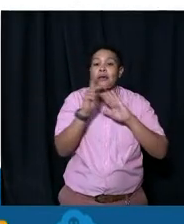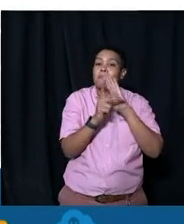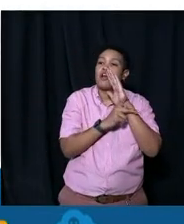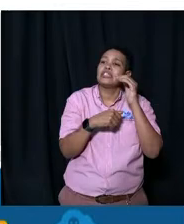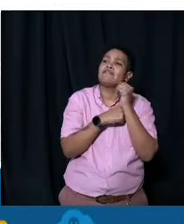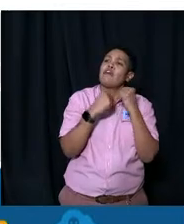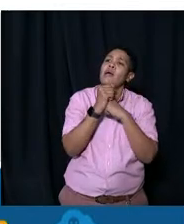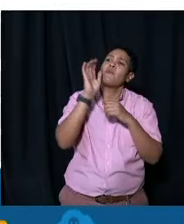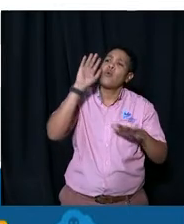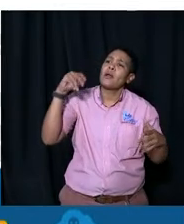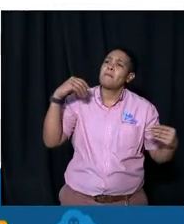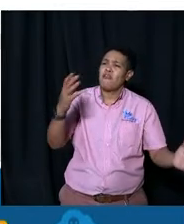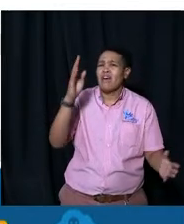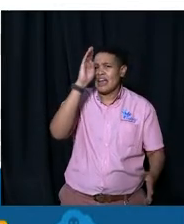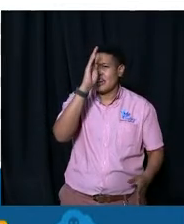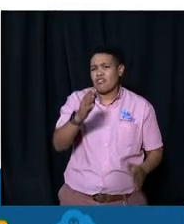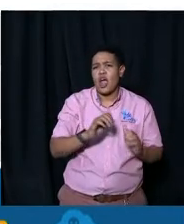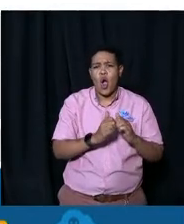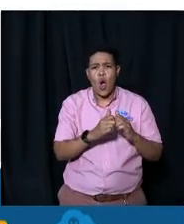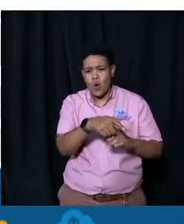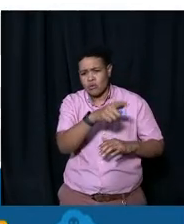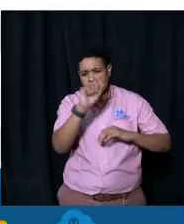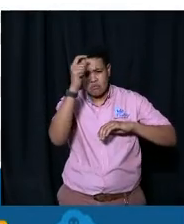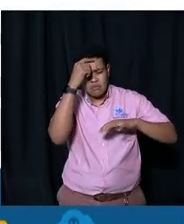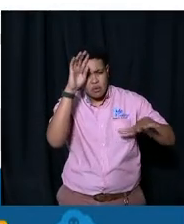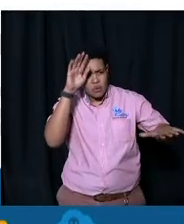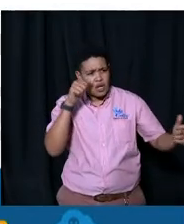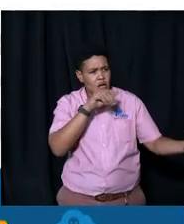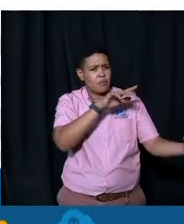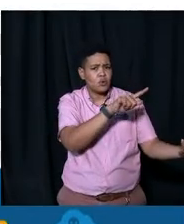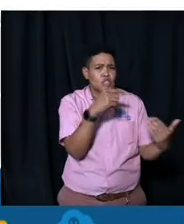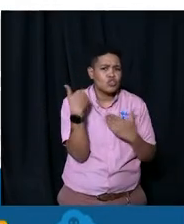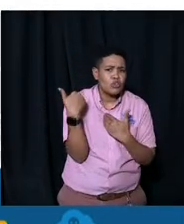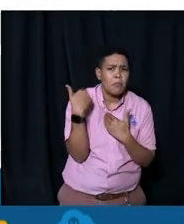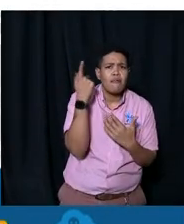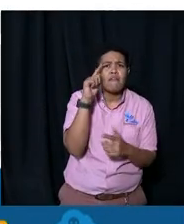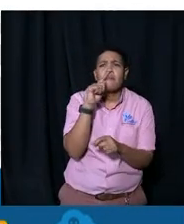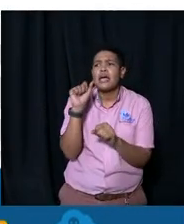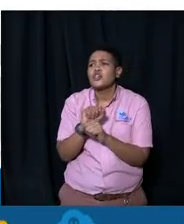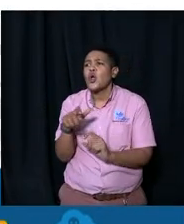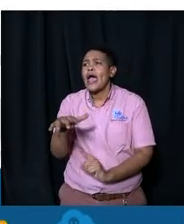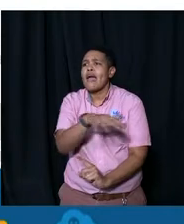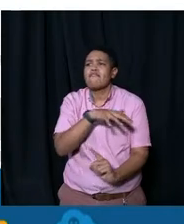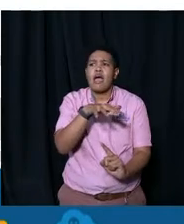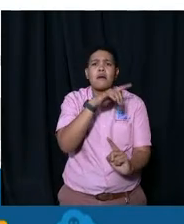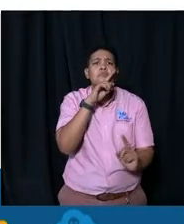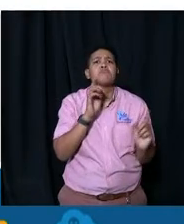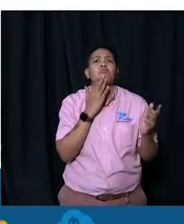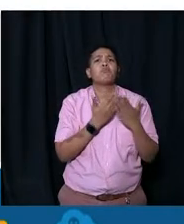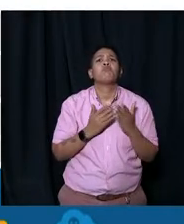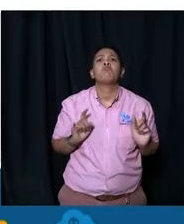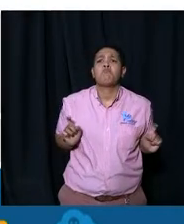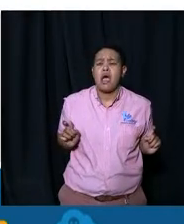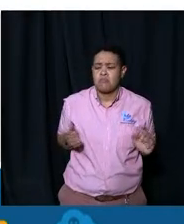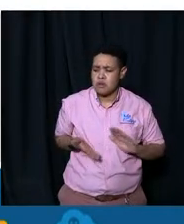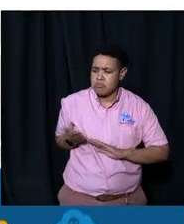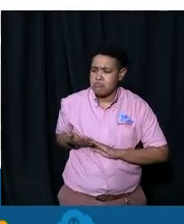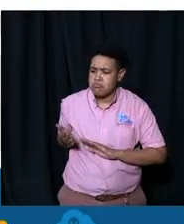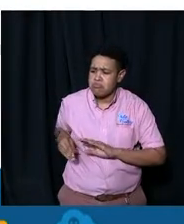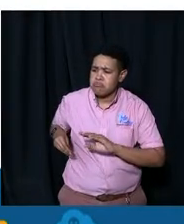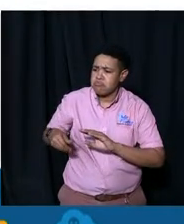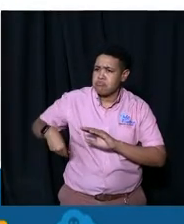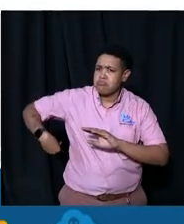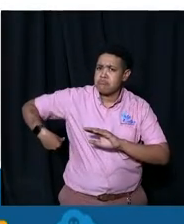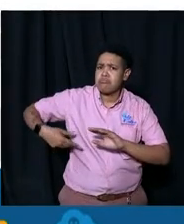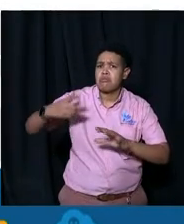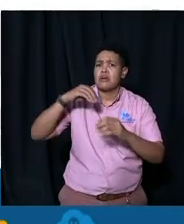will provide directives regarding how the state will approach its responsibilities for ensuring environmentally sound management of emissions within